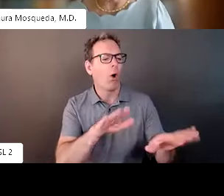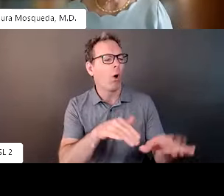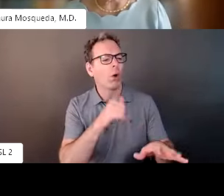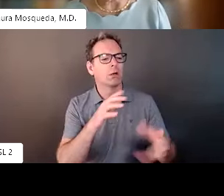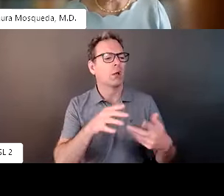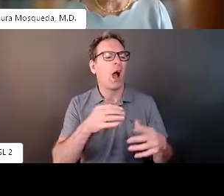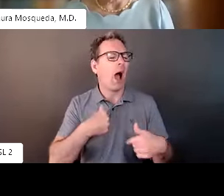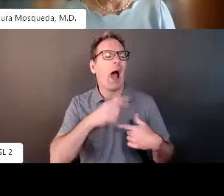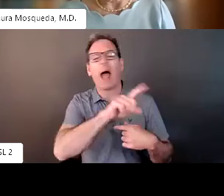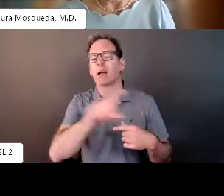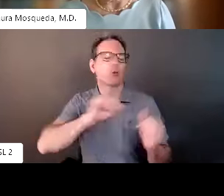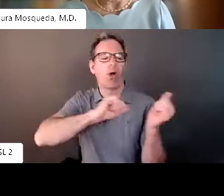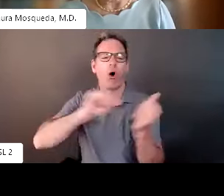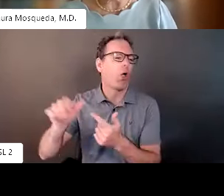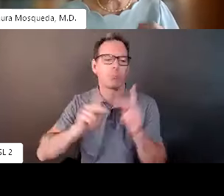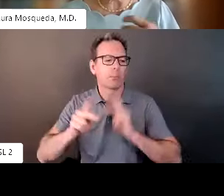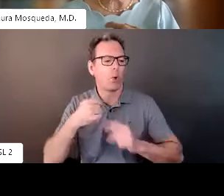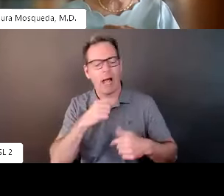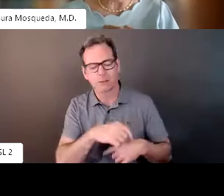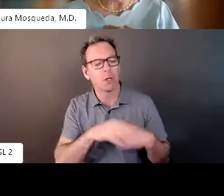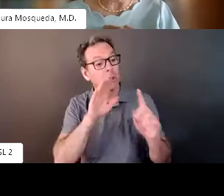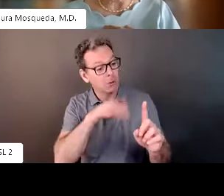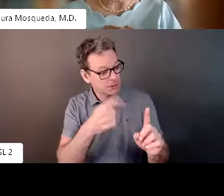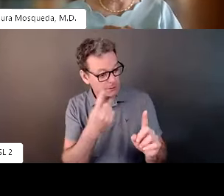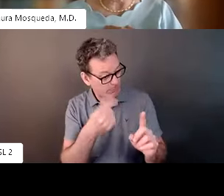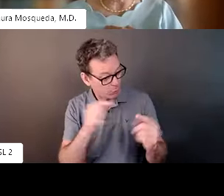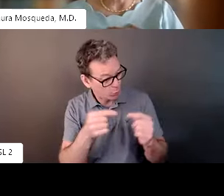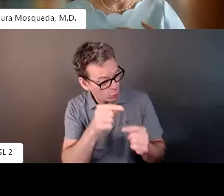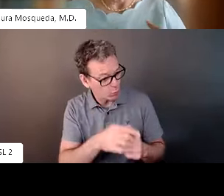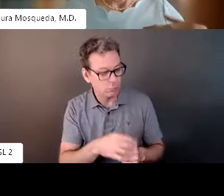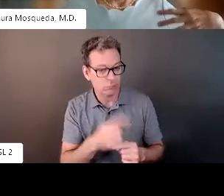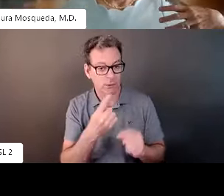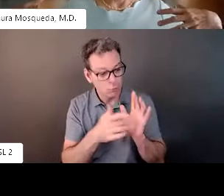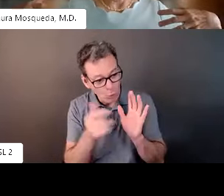it, etc. But I think the key for me is,